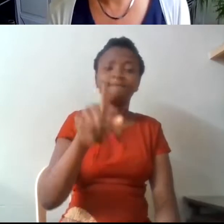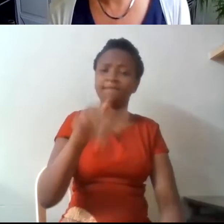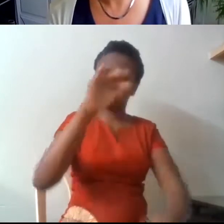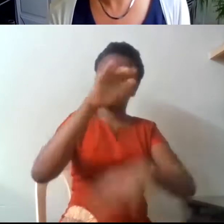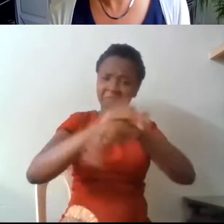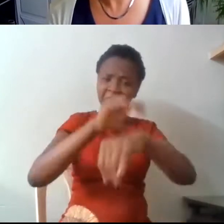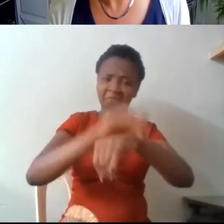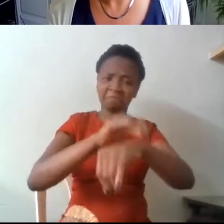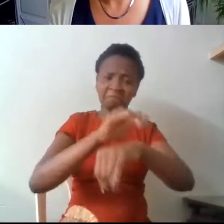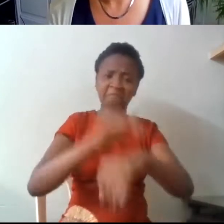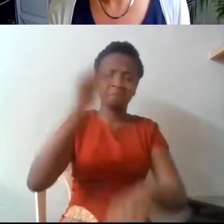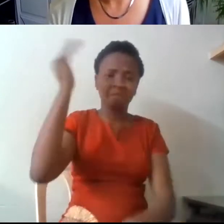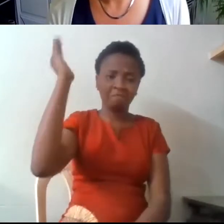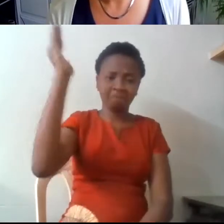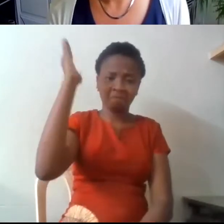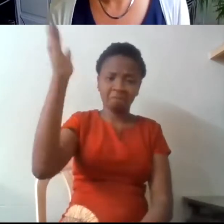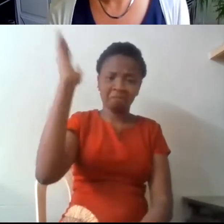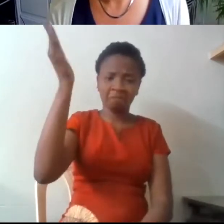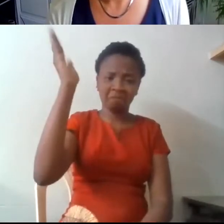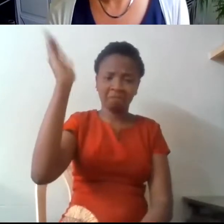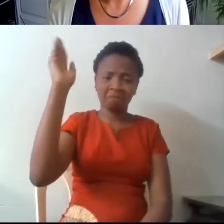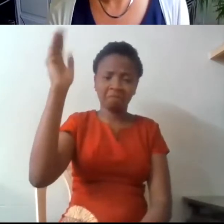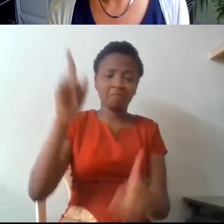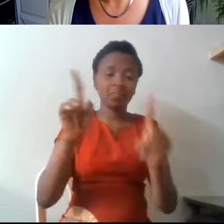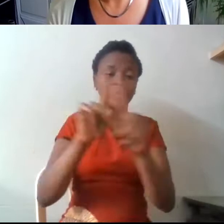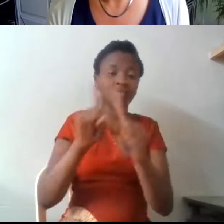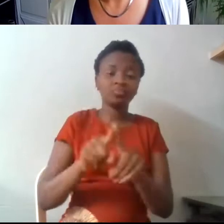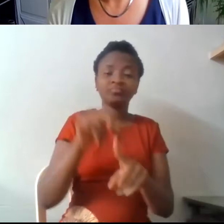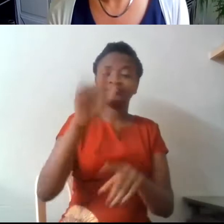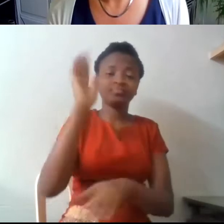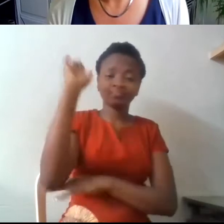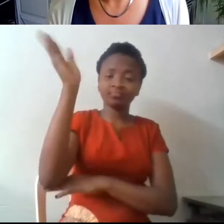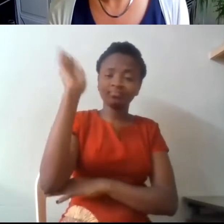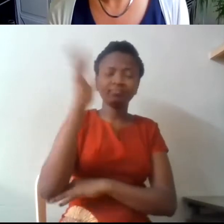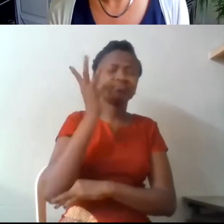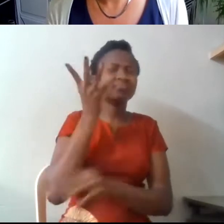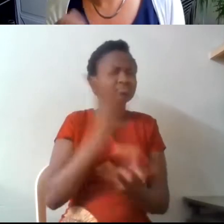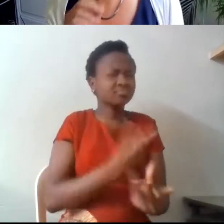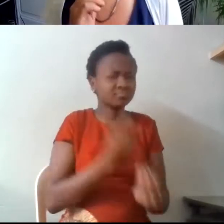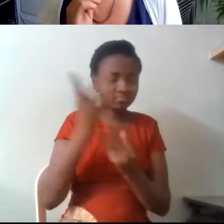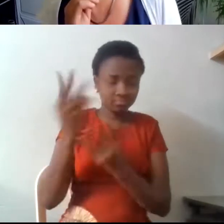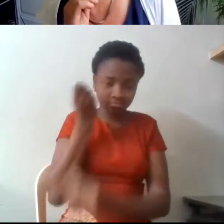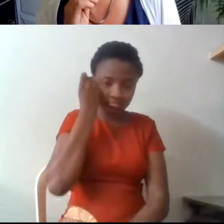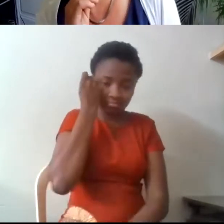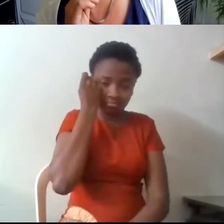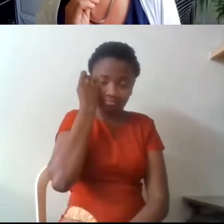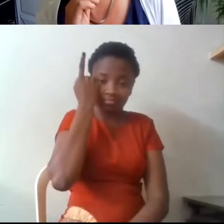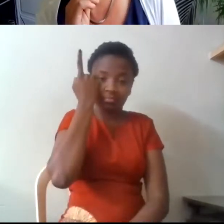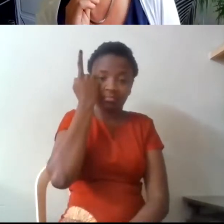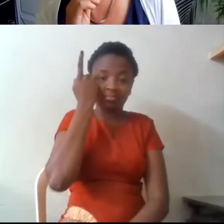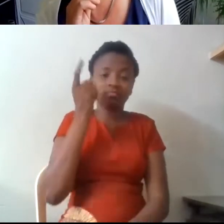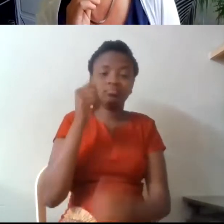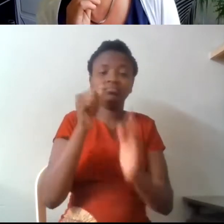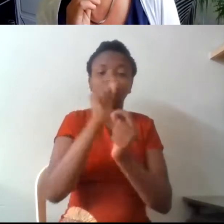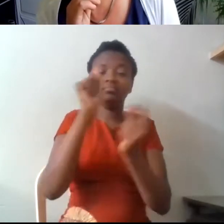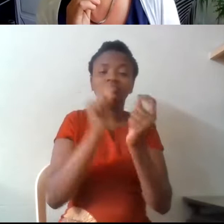making your presentation easy to understand, very, very easy to follow, especially with